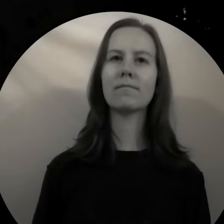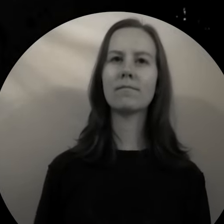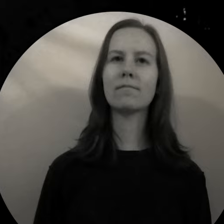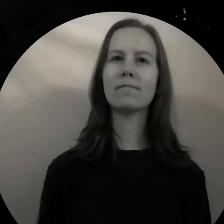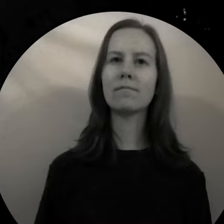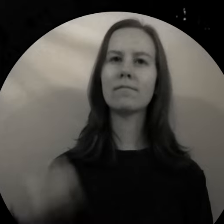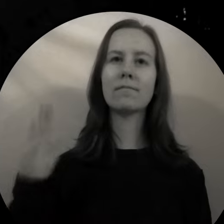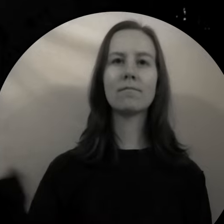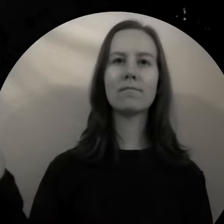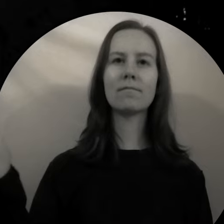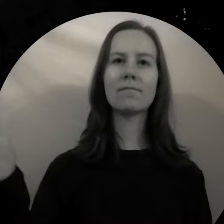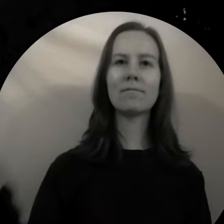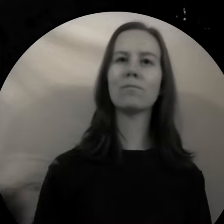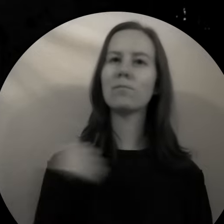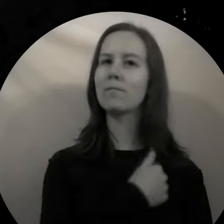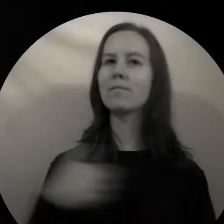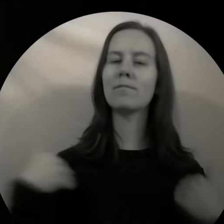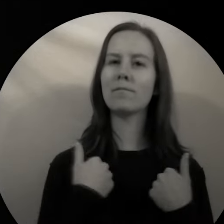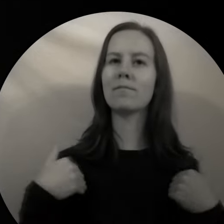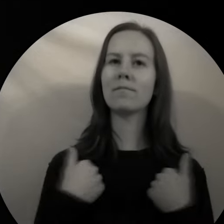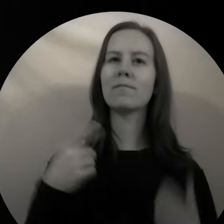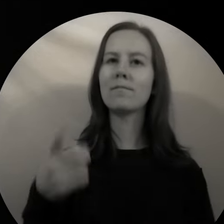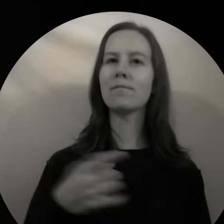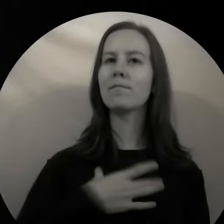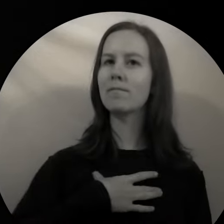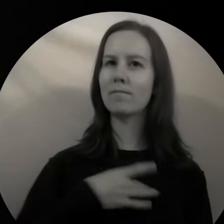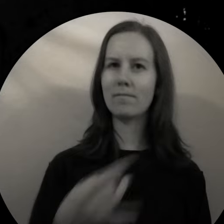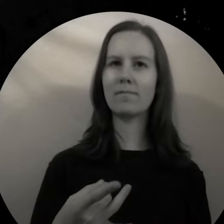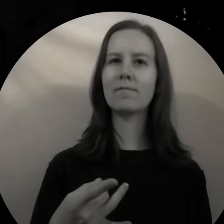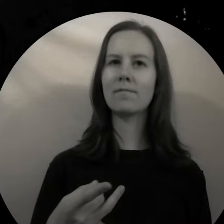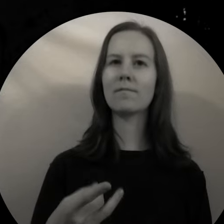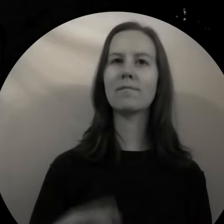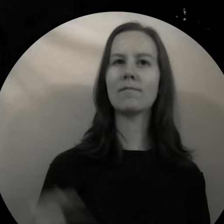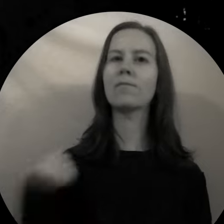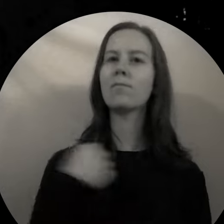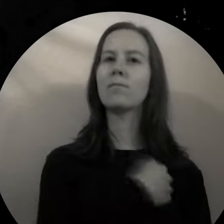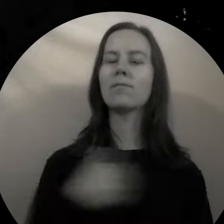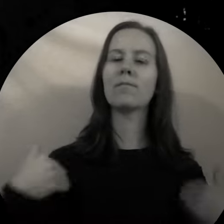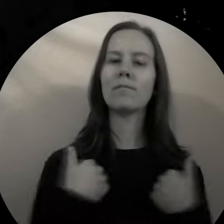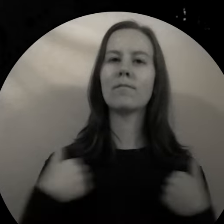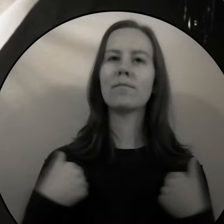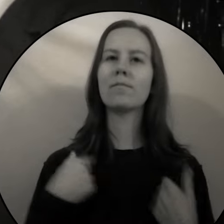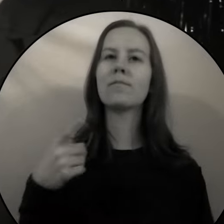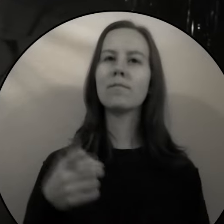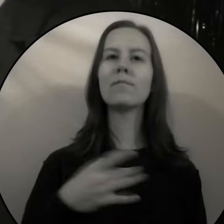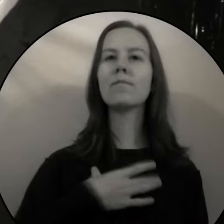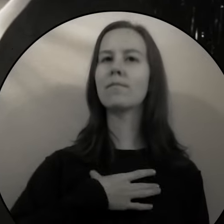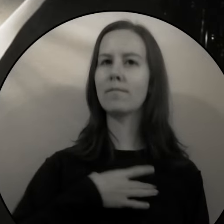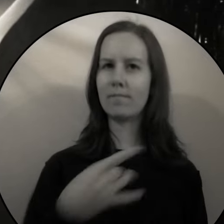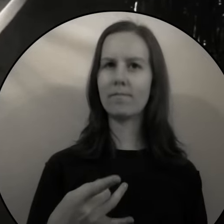do now The Anal that you all the animals that